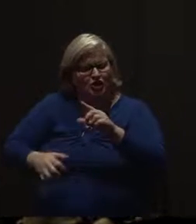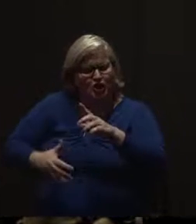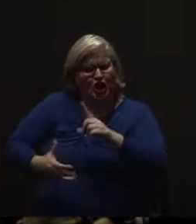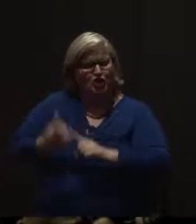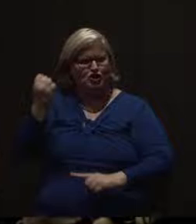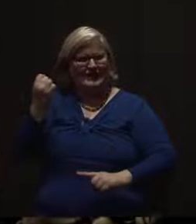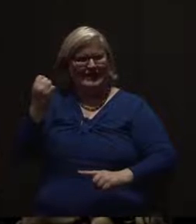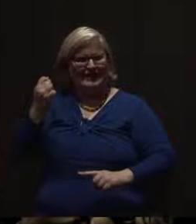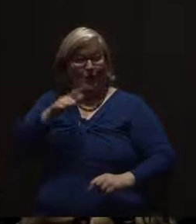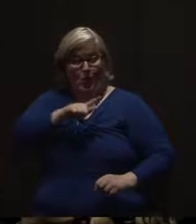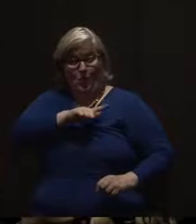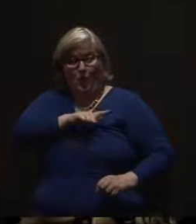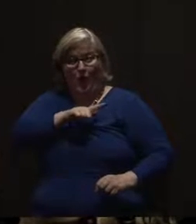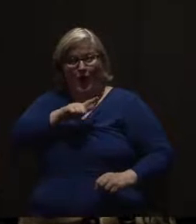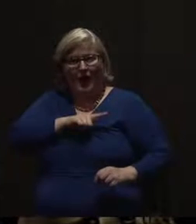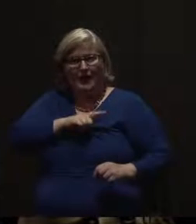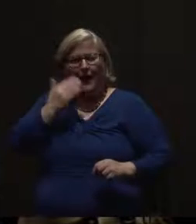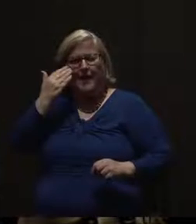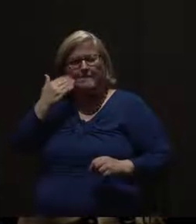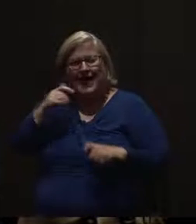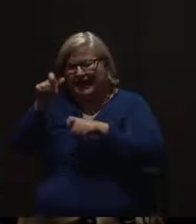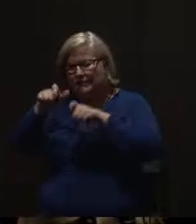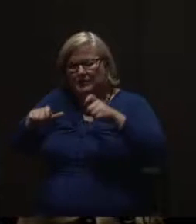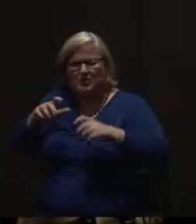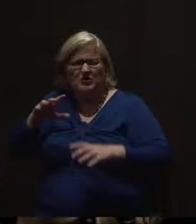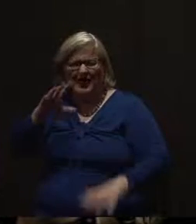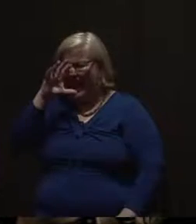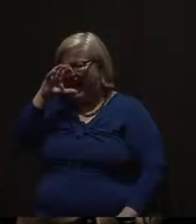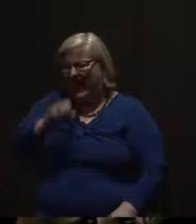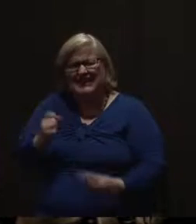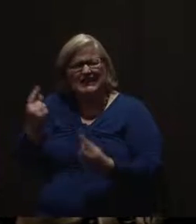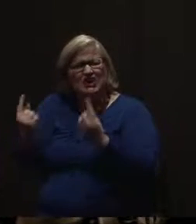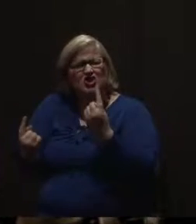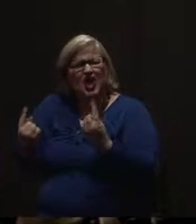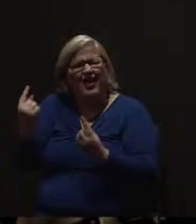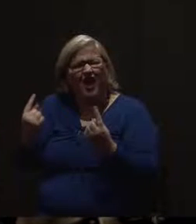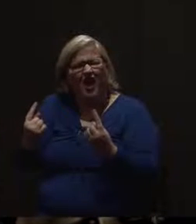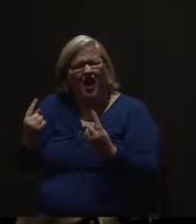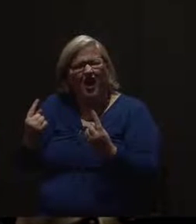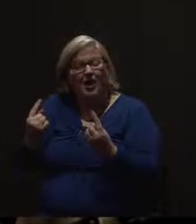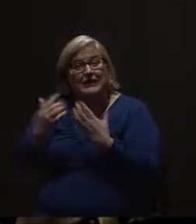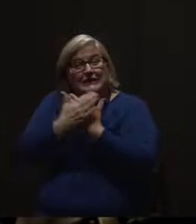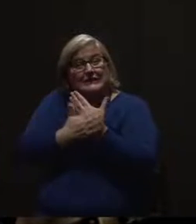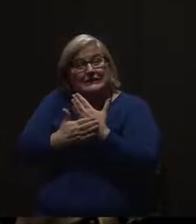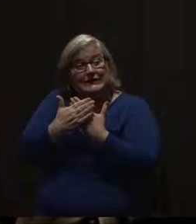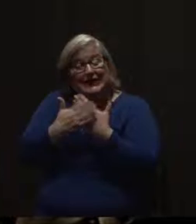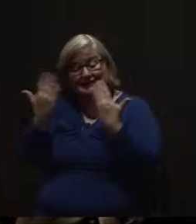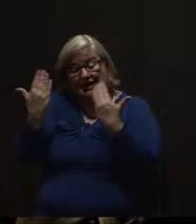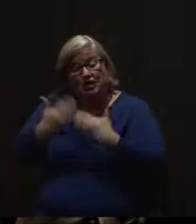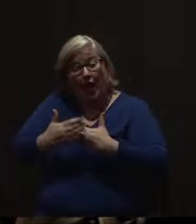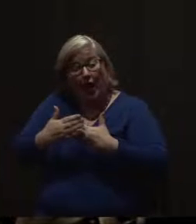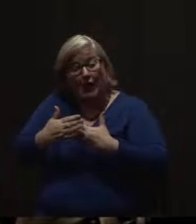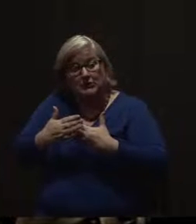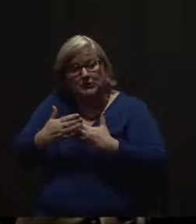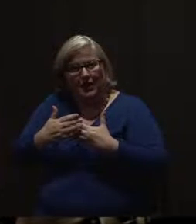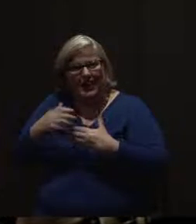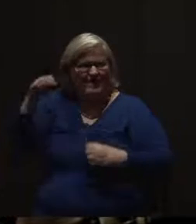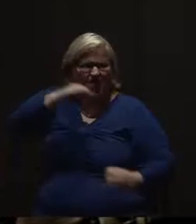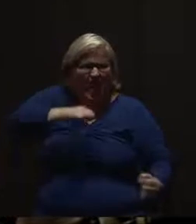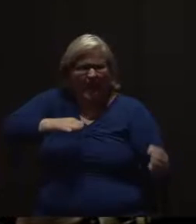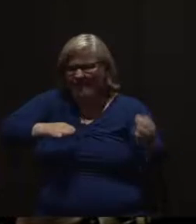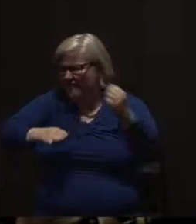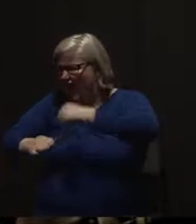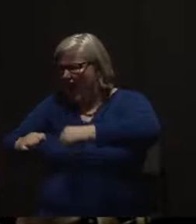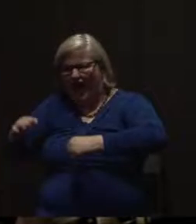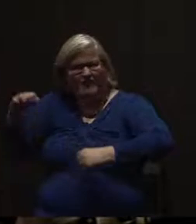despise themselves. Black people were killing each other every Saturday night out on Lenox Avenue when I was growing up. And no one explained to